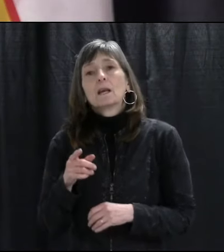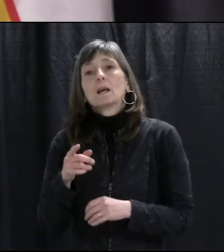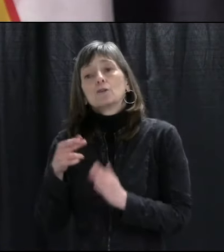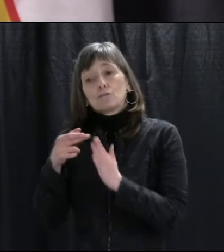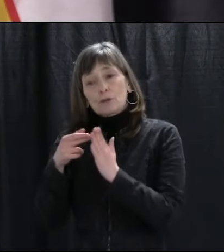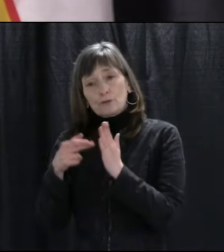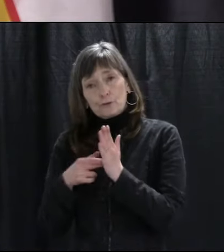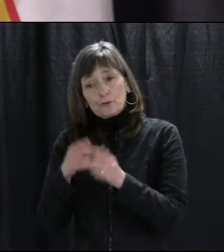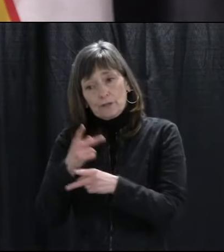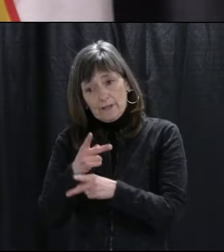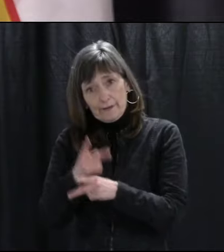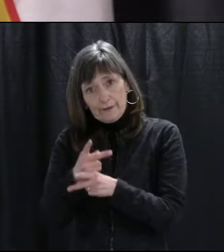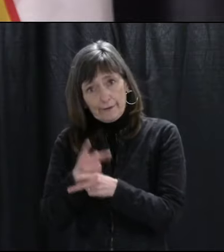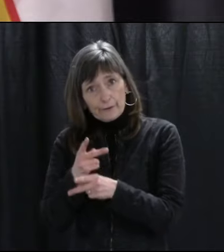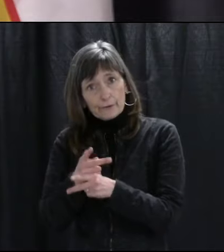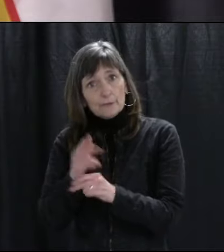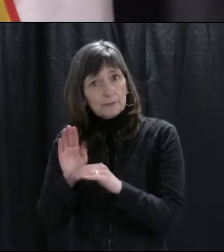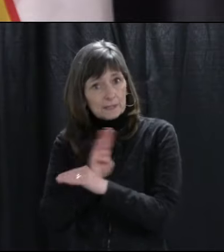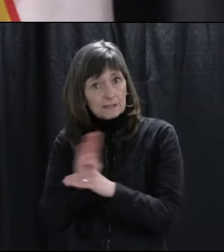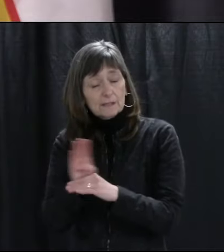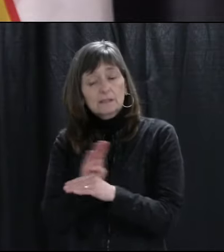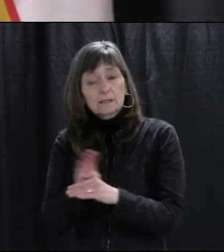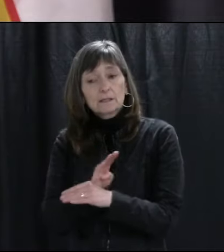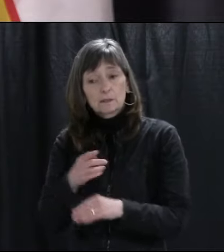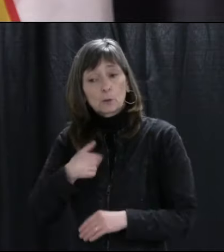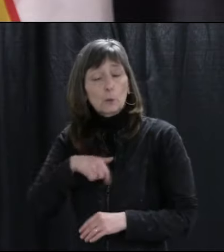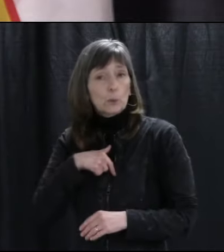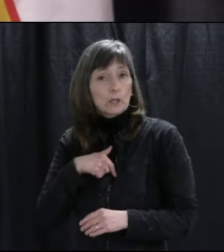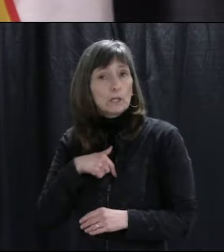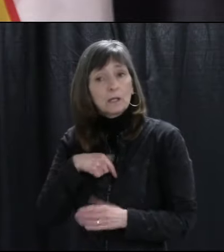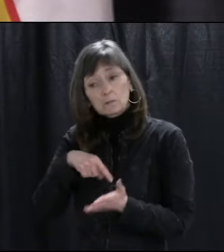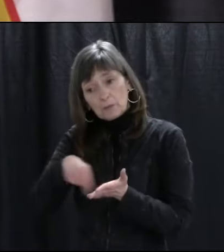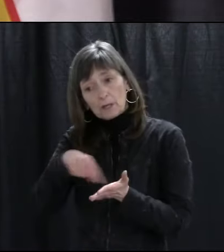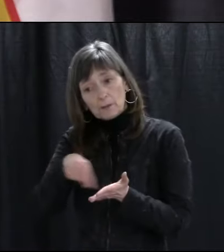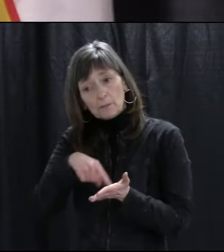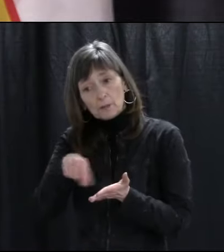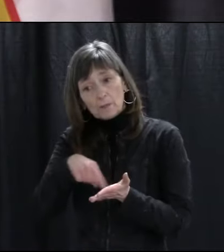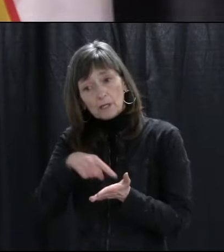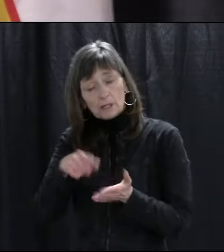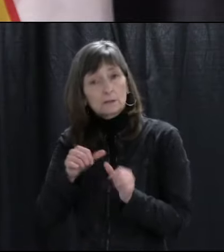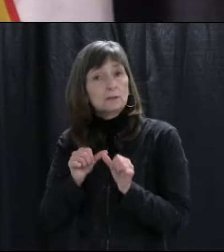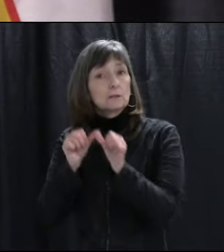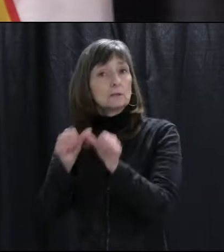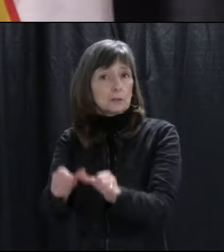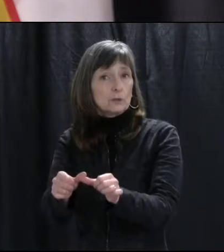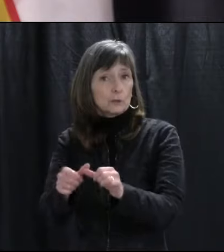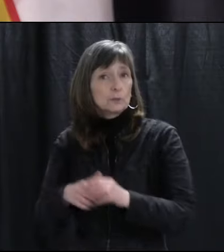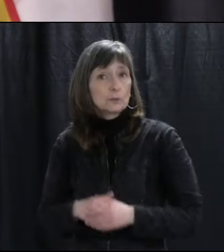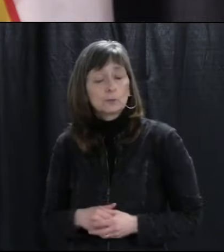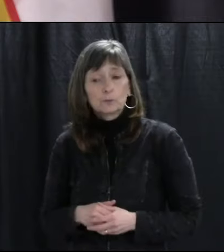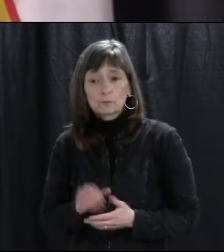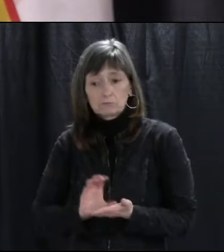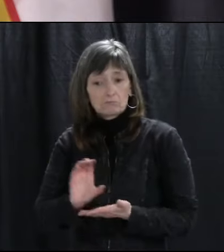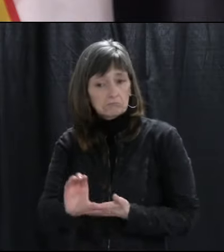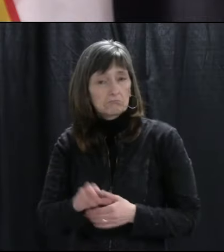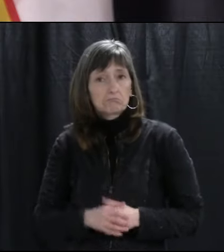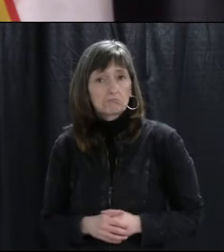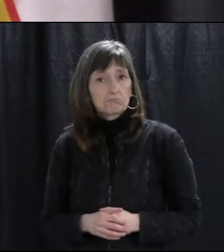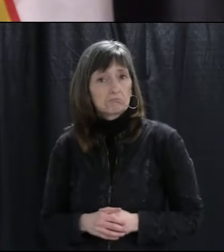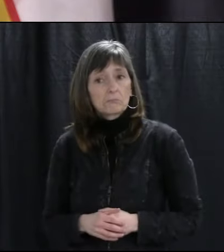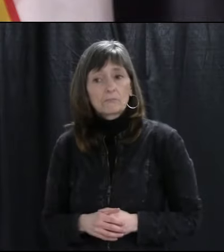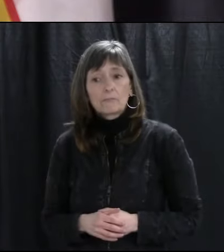within our province, as a government, we have continued to support them, continue to make payments with their operating grants, as an example, continue